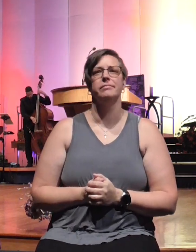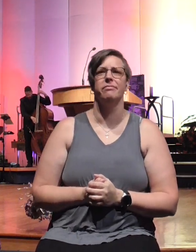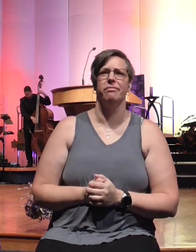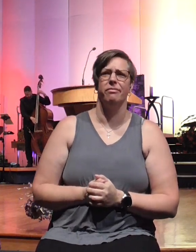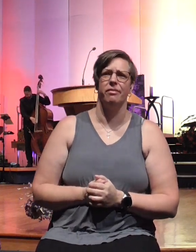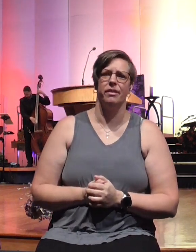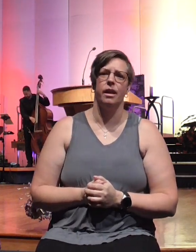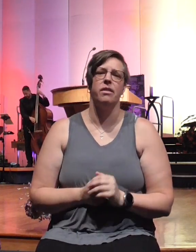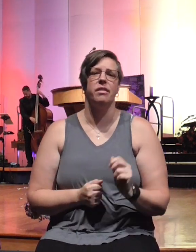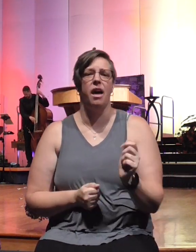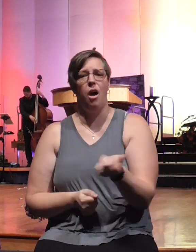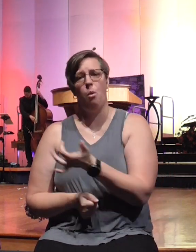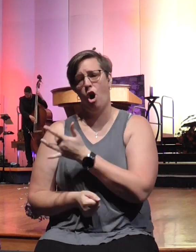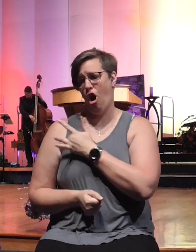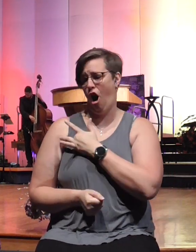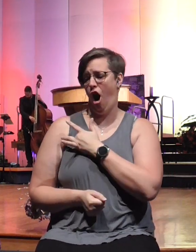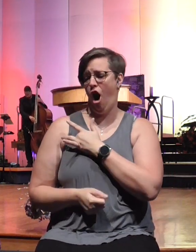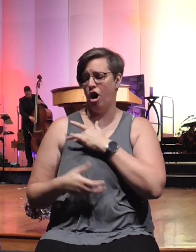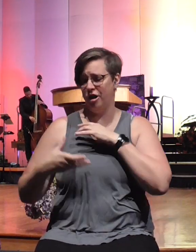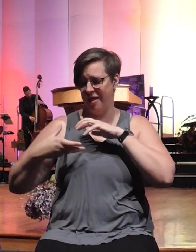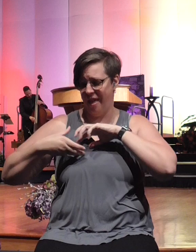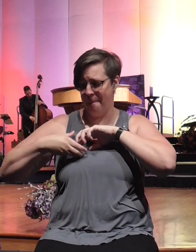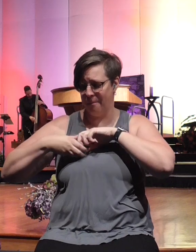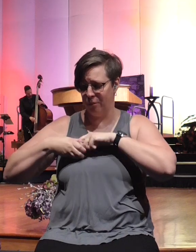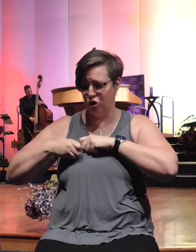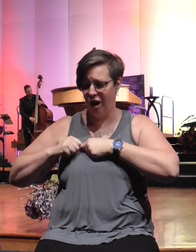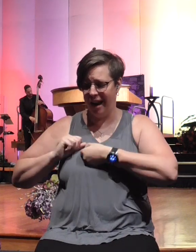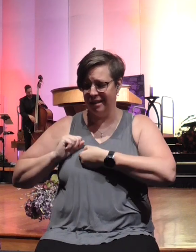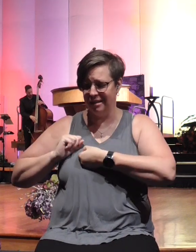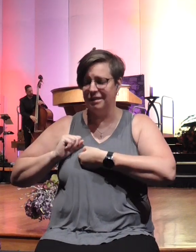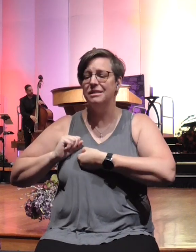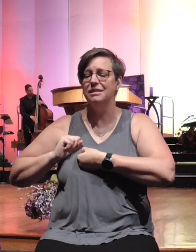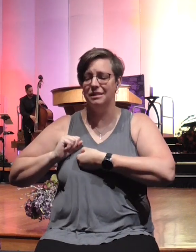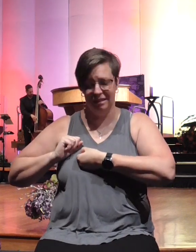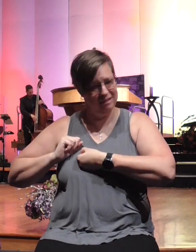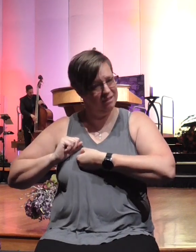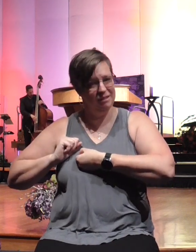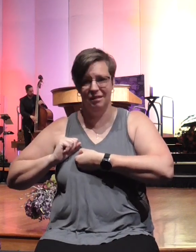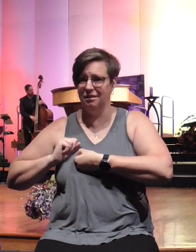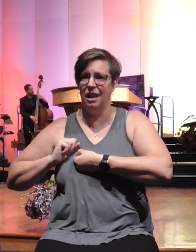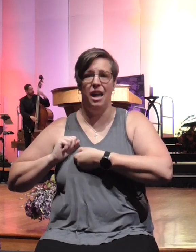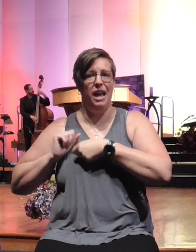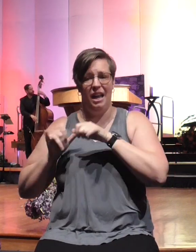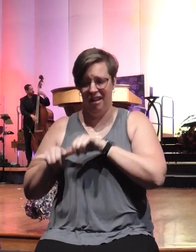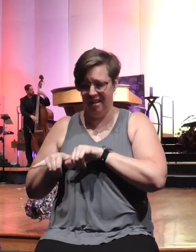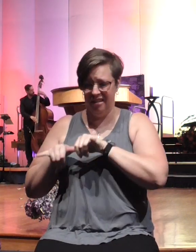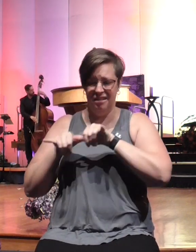For the heart that breaks is just